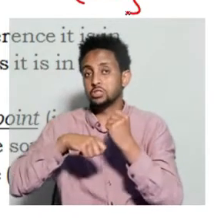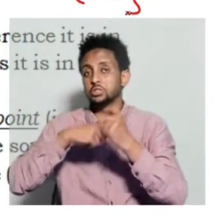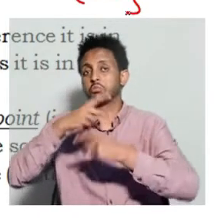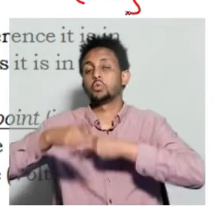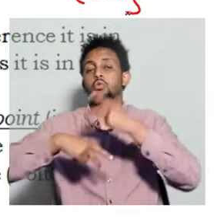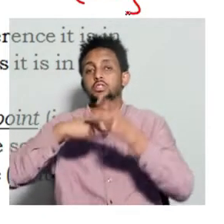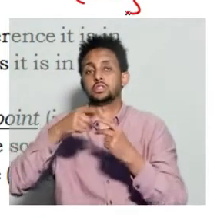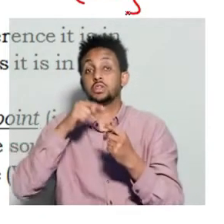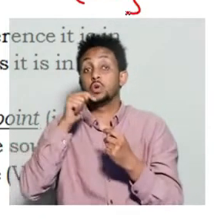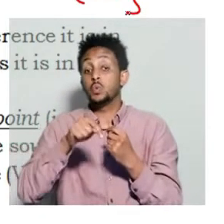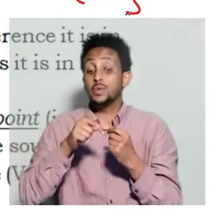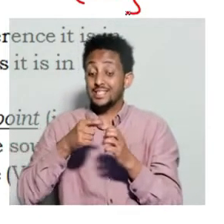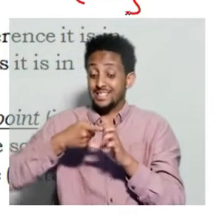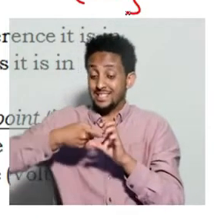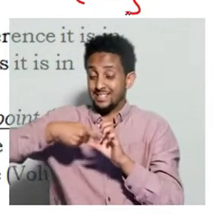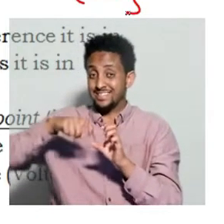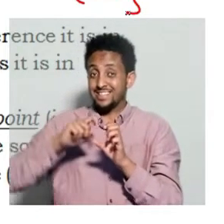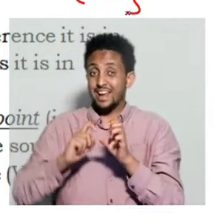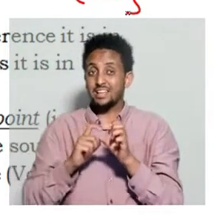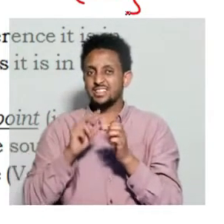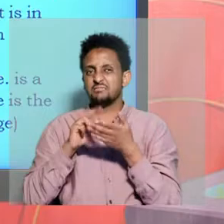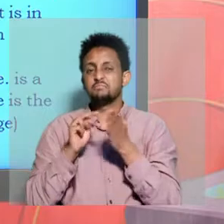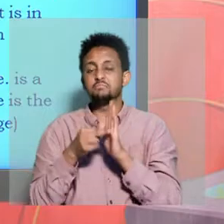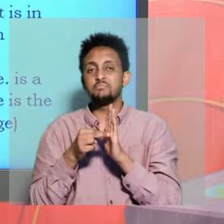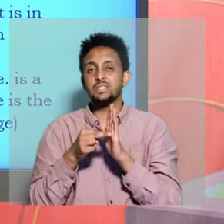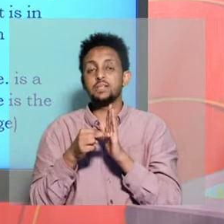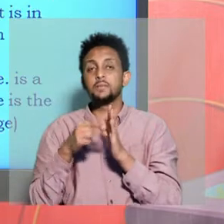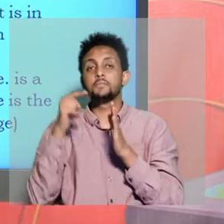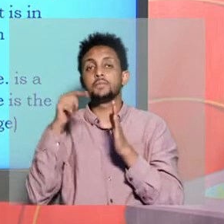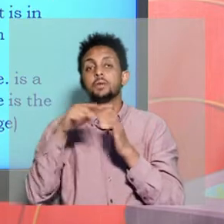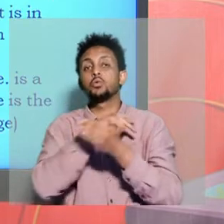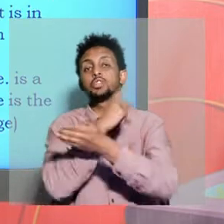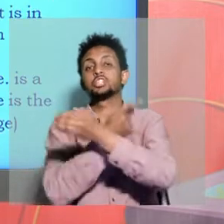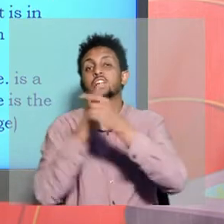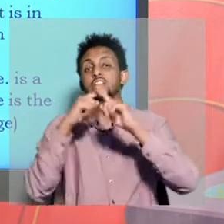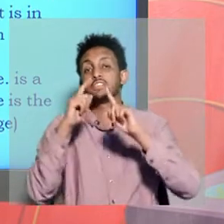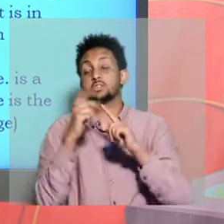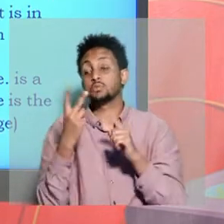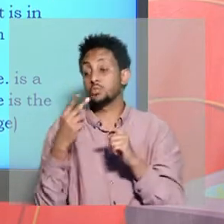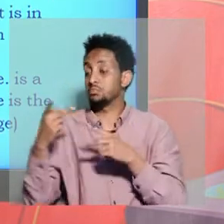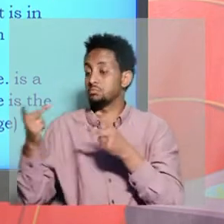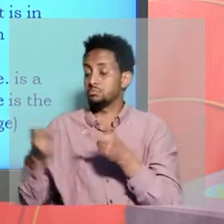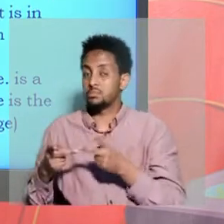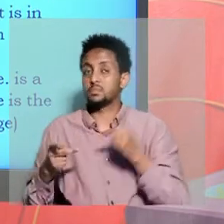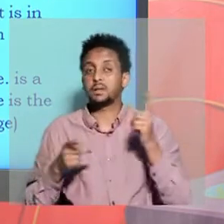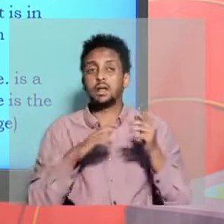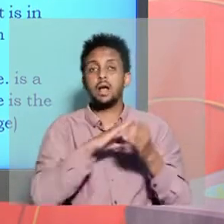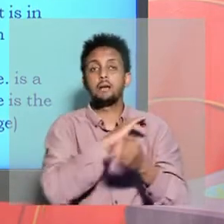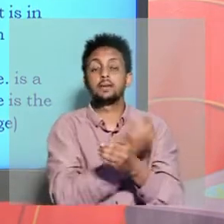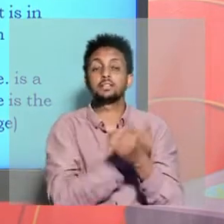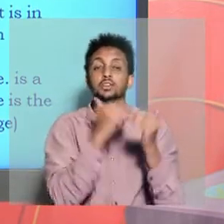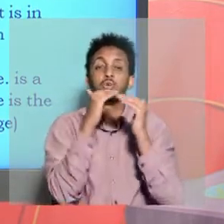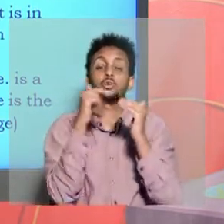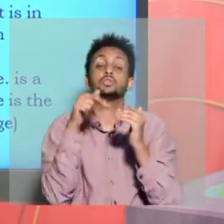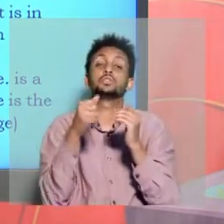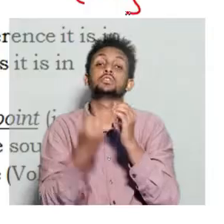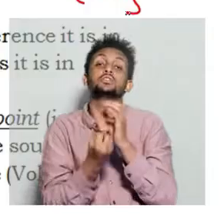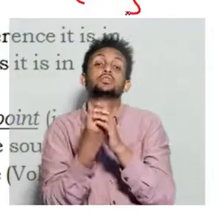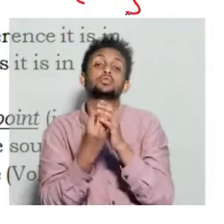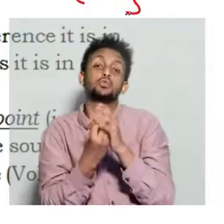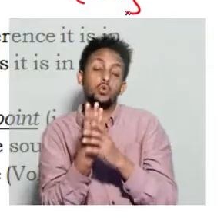proceeds. As it reaches to saturation point, meaning the potential difference between the plates of the capacitor is equals to that of the